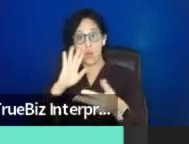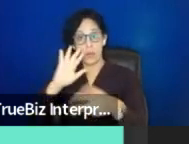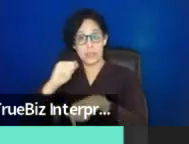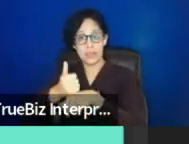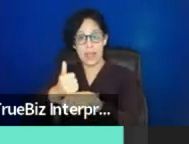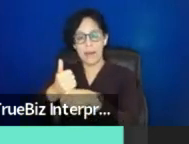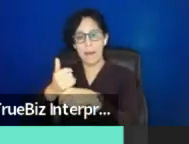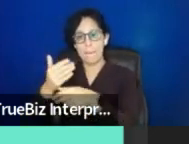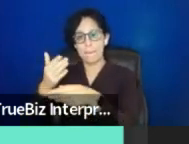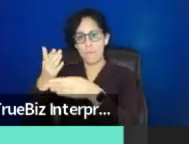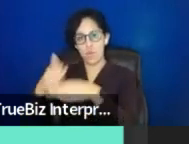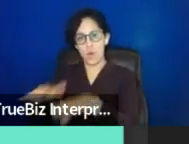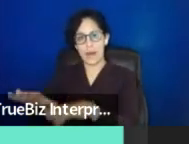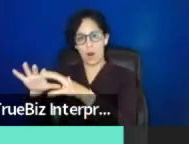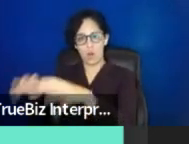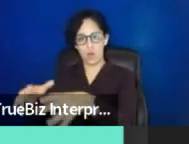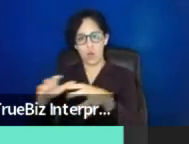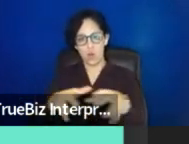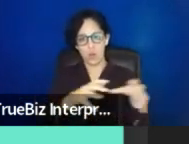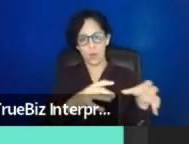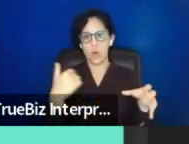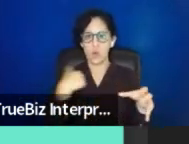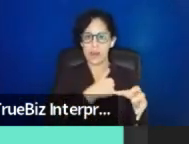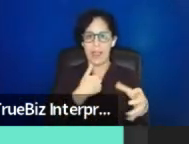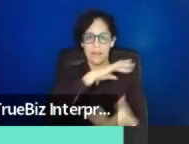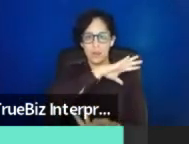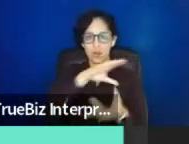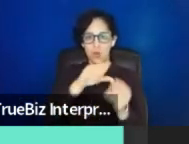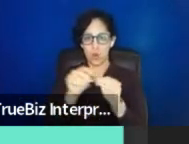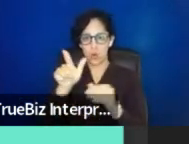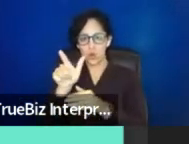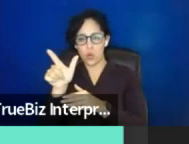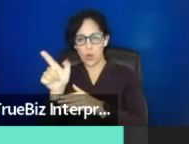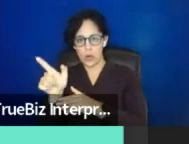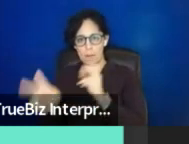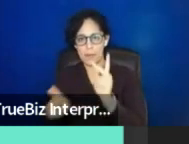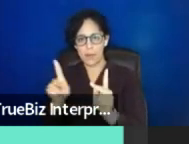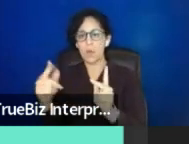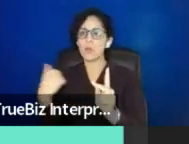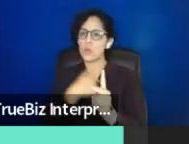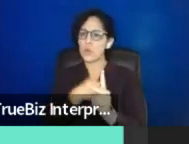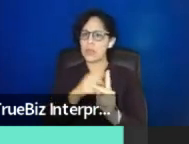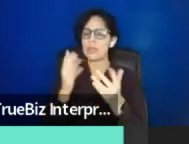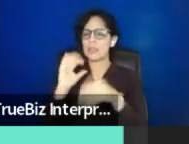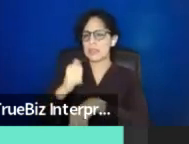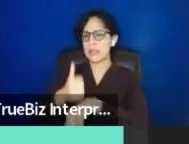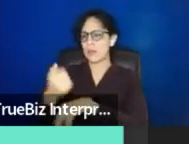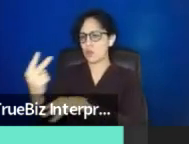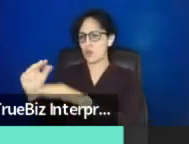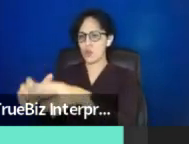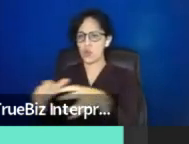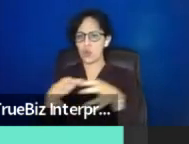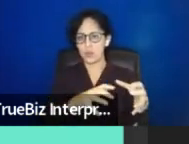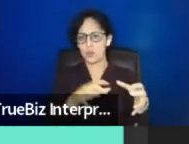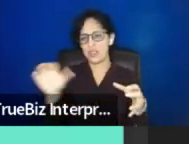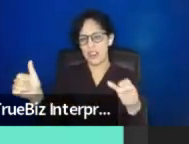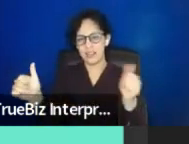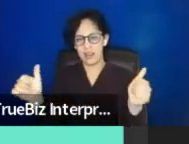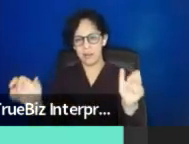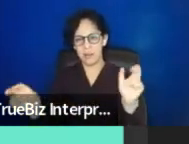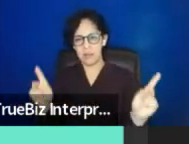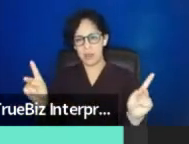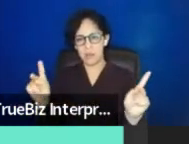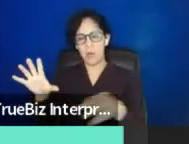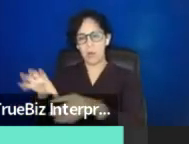a group of about 21. So I think we might do maybe two breakout groups of about 10 of us. And we'll have a chance in those sort of